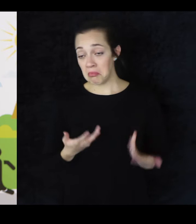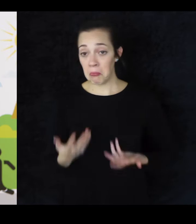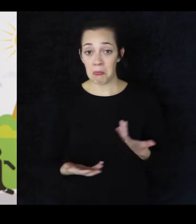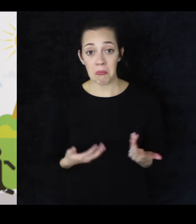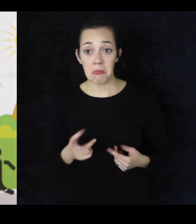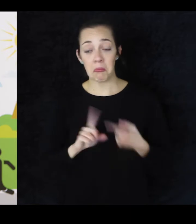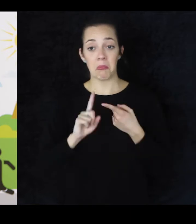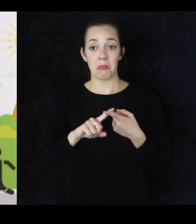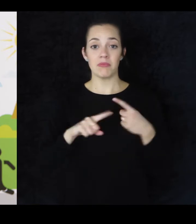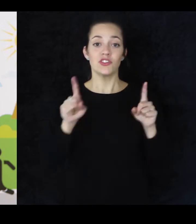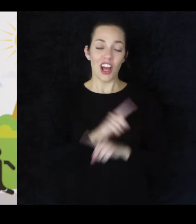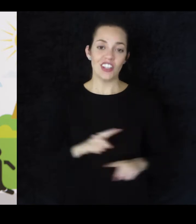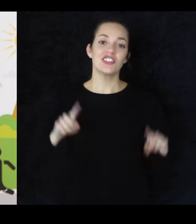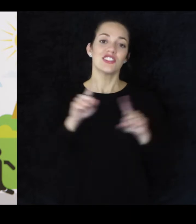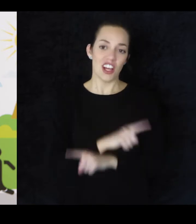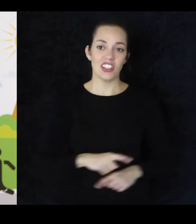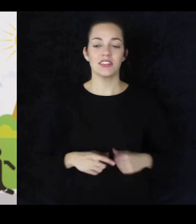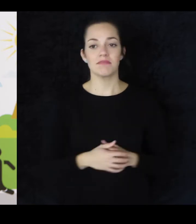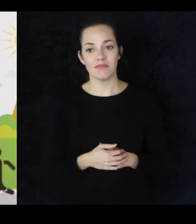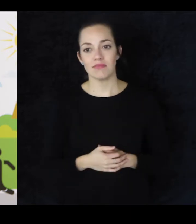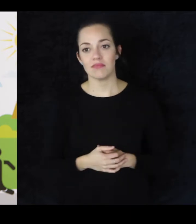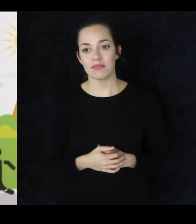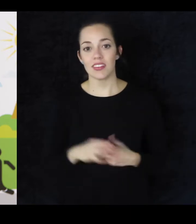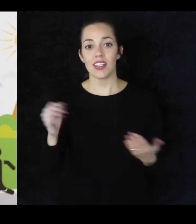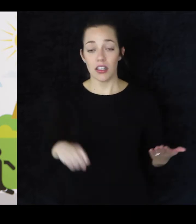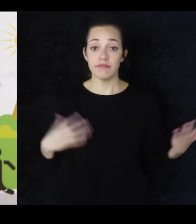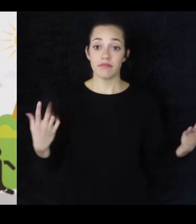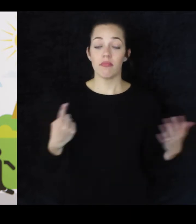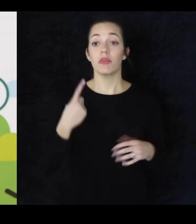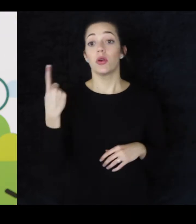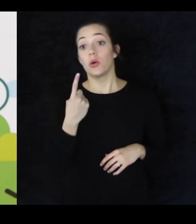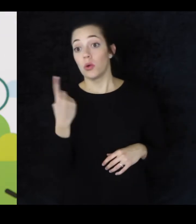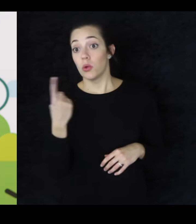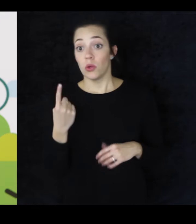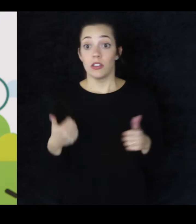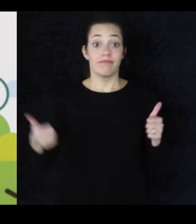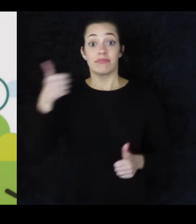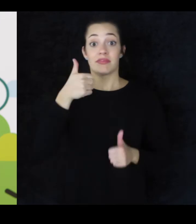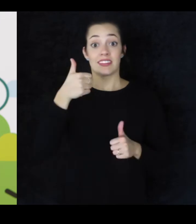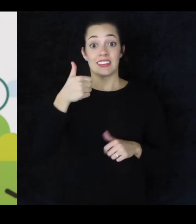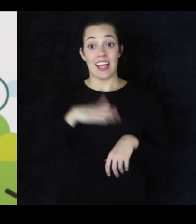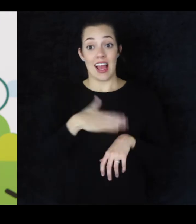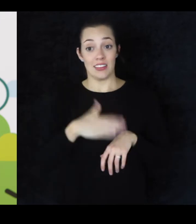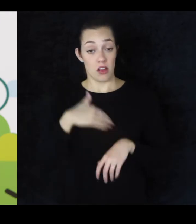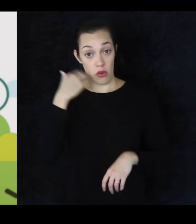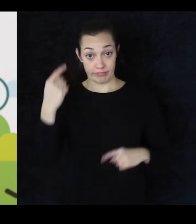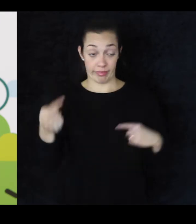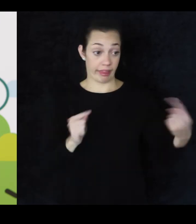So they're constantly changing, and there is a challenge for who's top cat. Cats are very strong personalities.